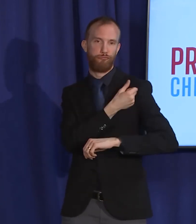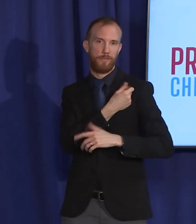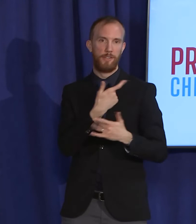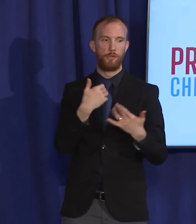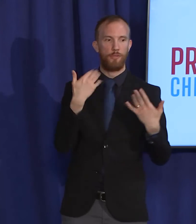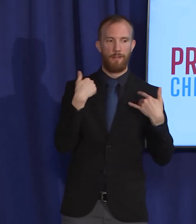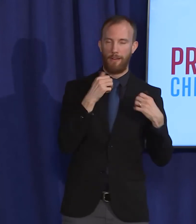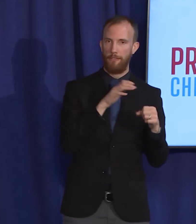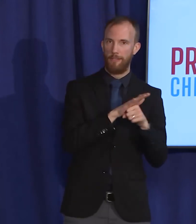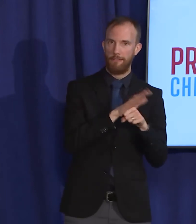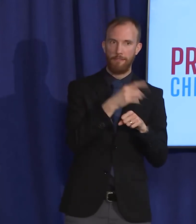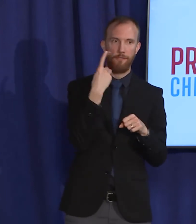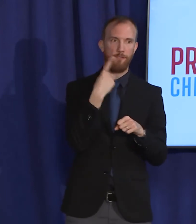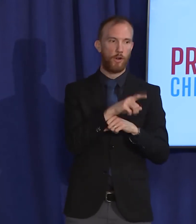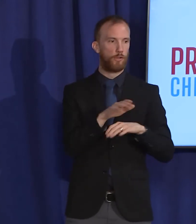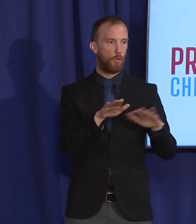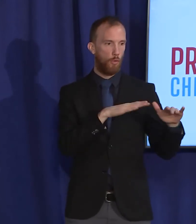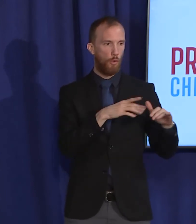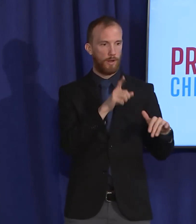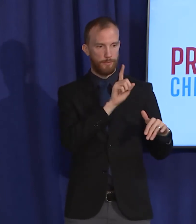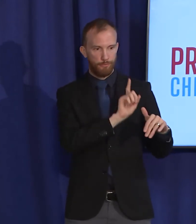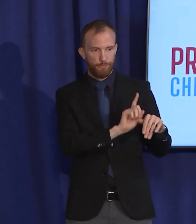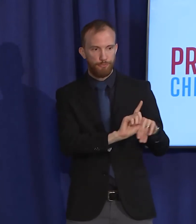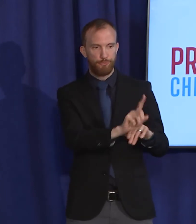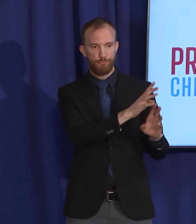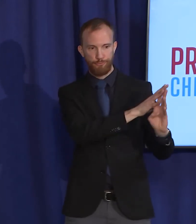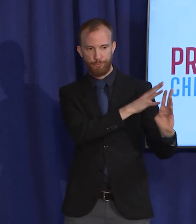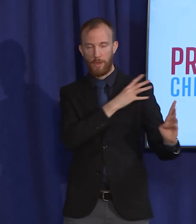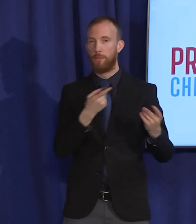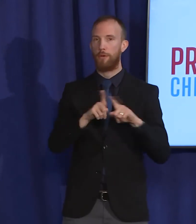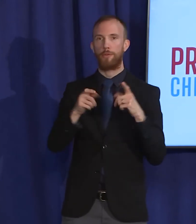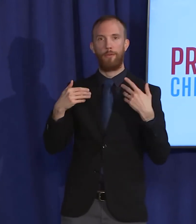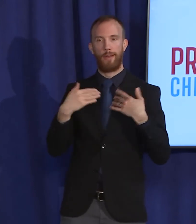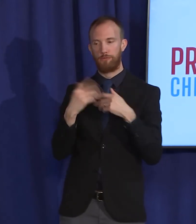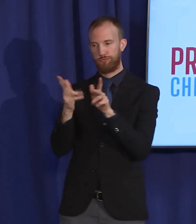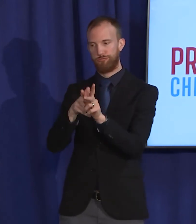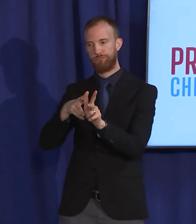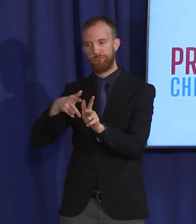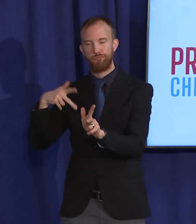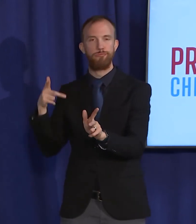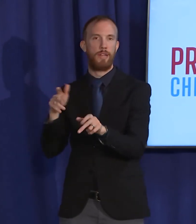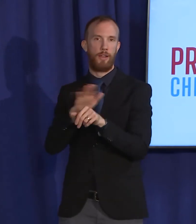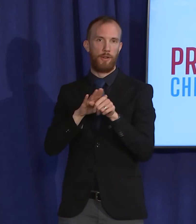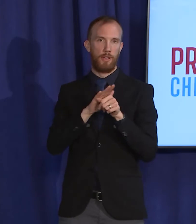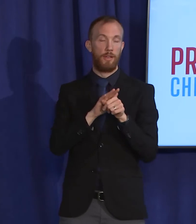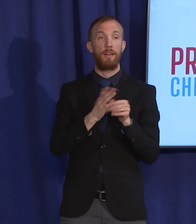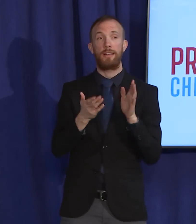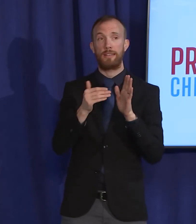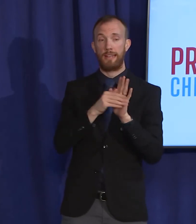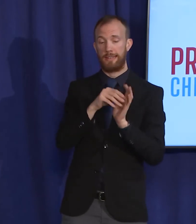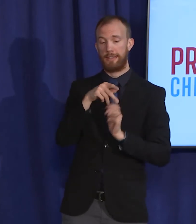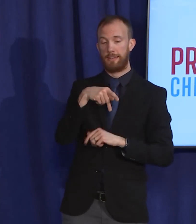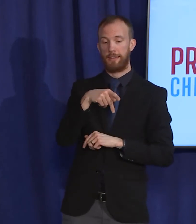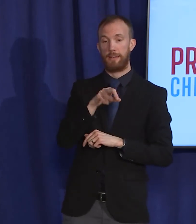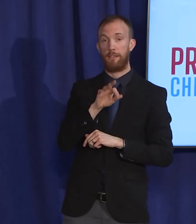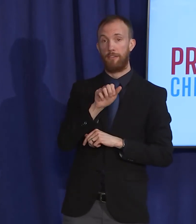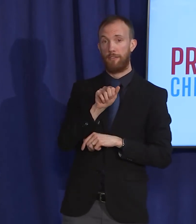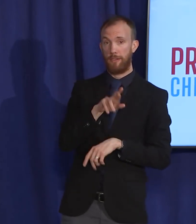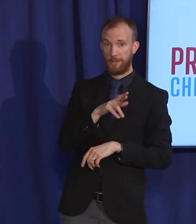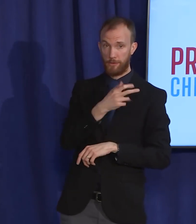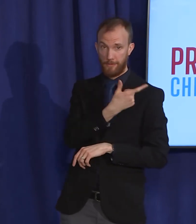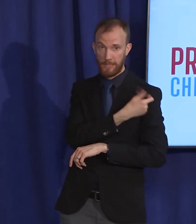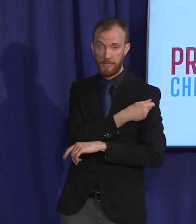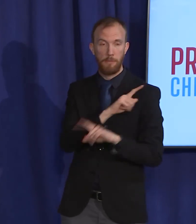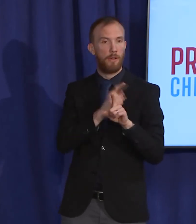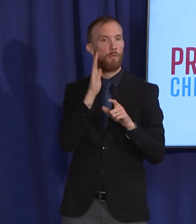the drive-through. We will have additional vaccine that will continue to be Pfizer vaccine, to be very clear. But there will be both